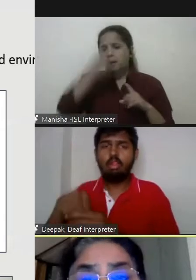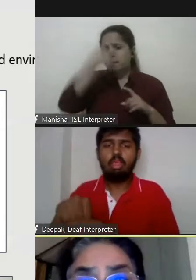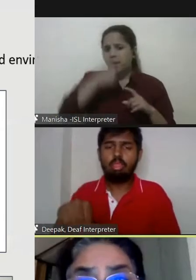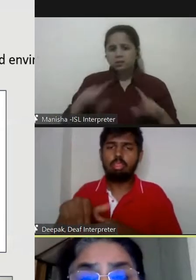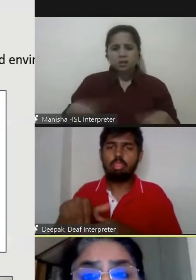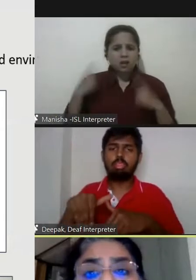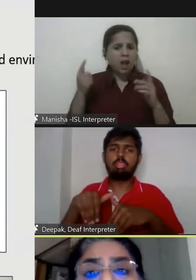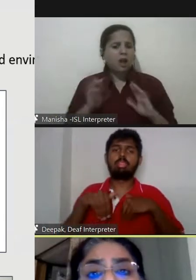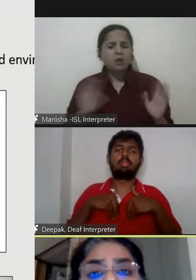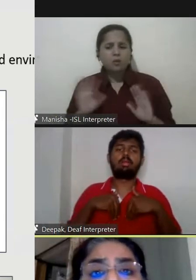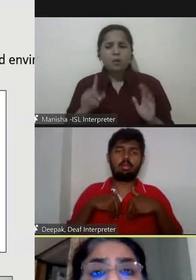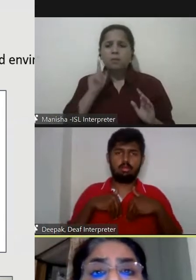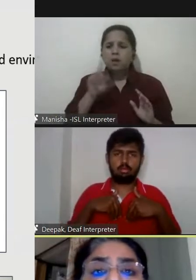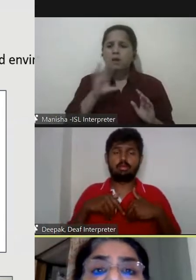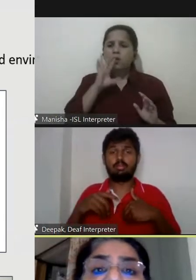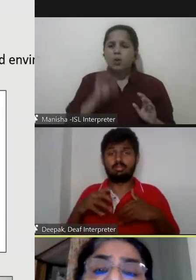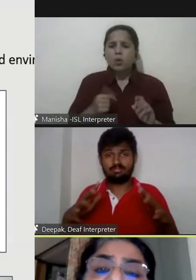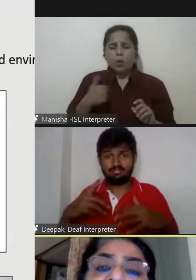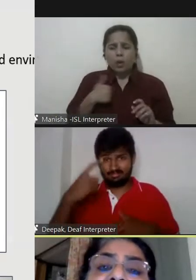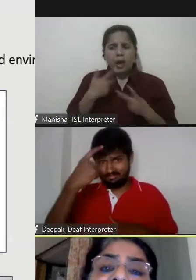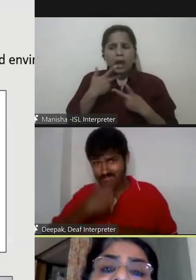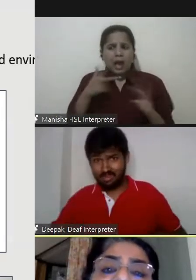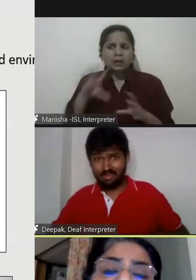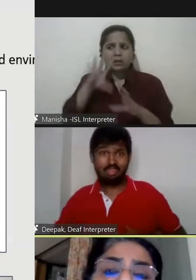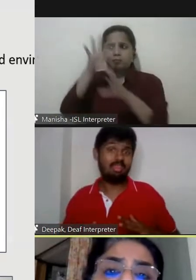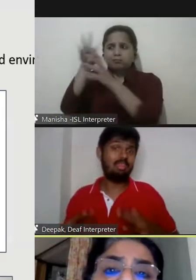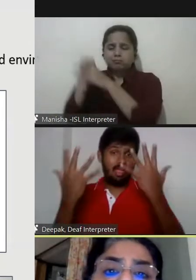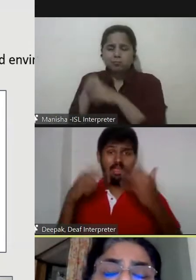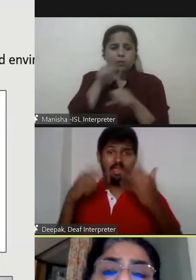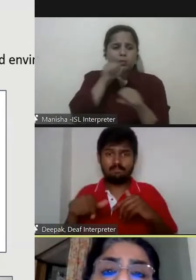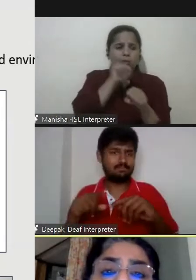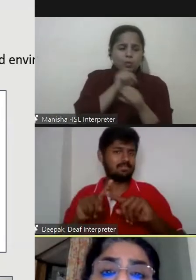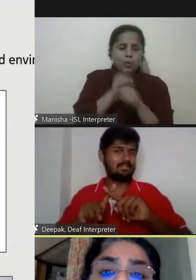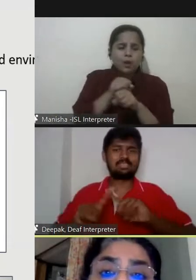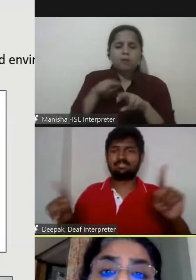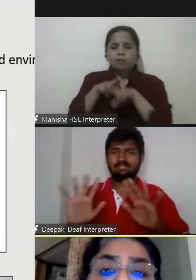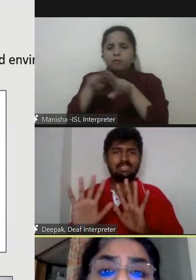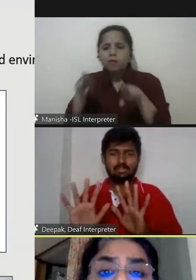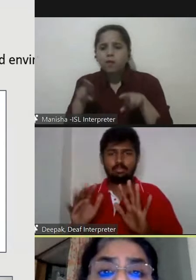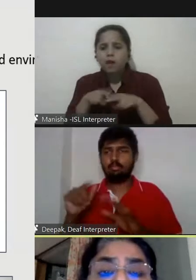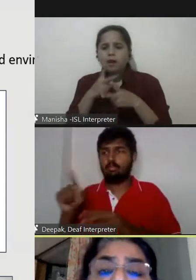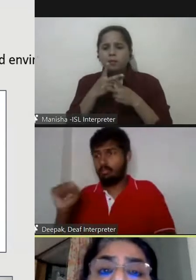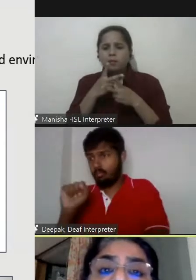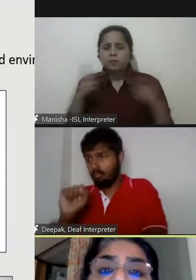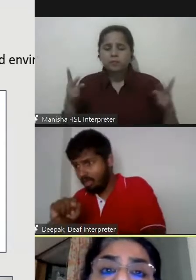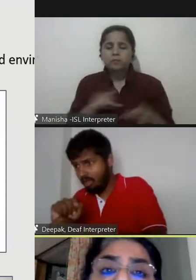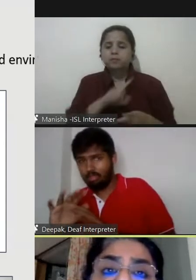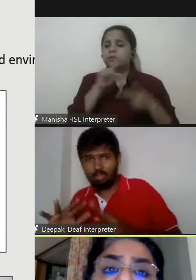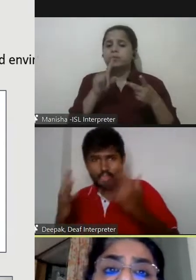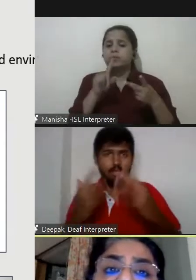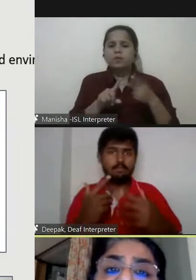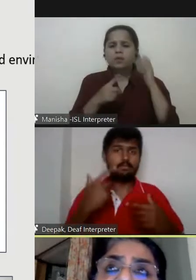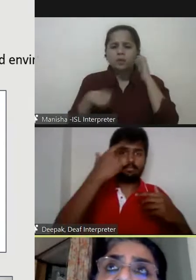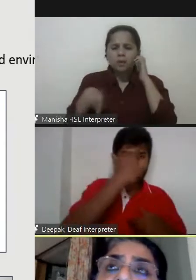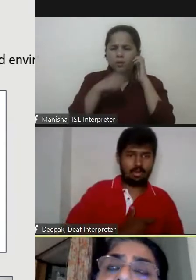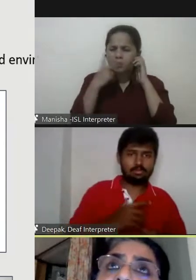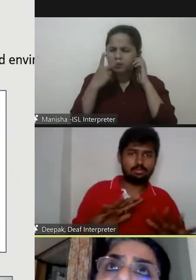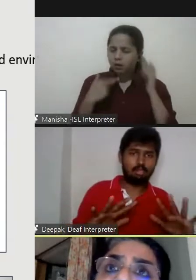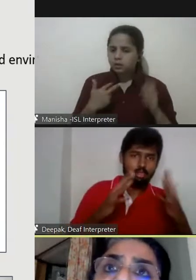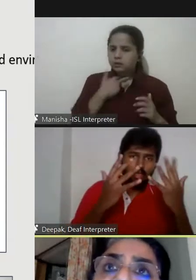at the institutional level. The other thing that struck us very strongly was the fact